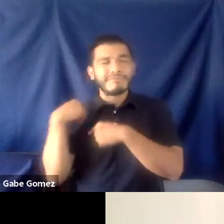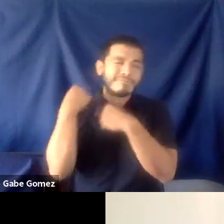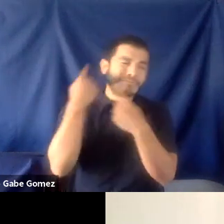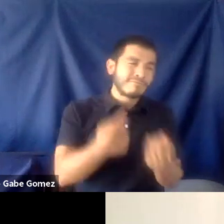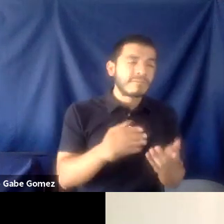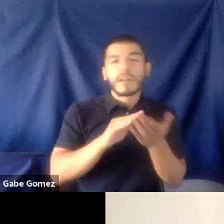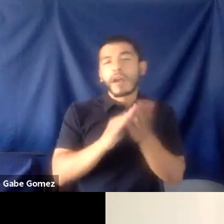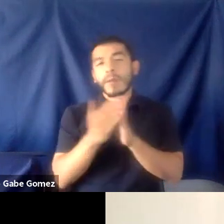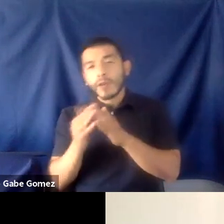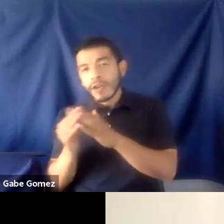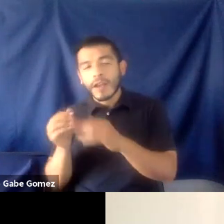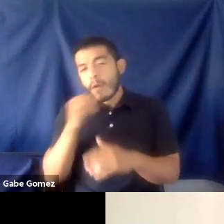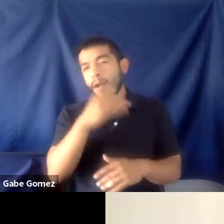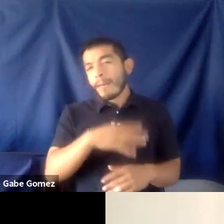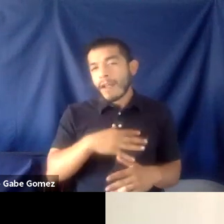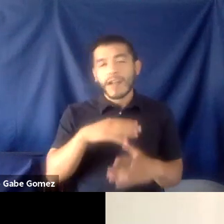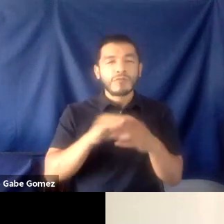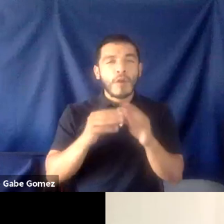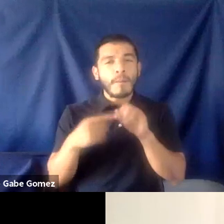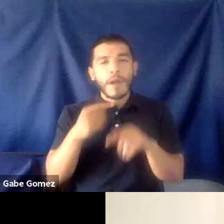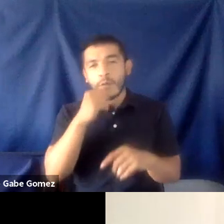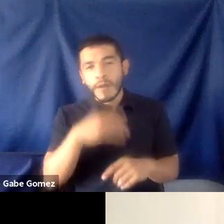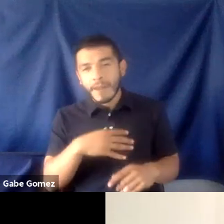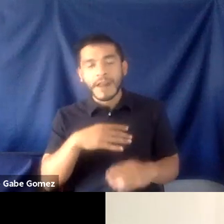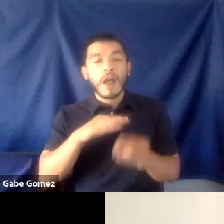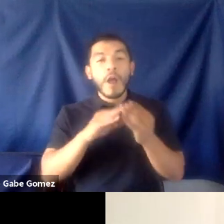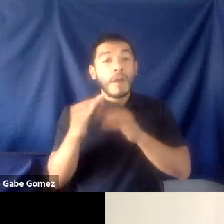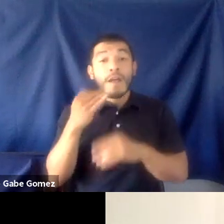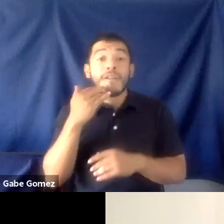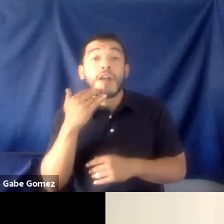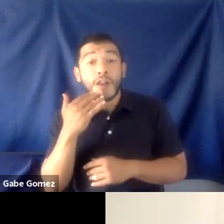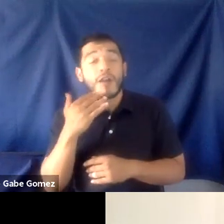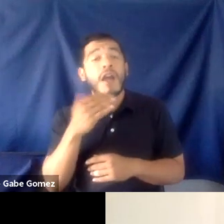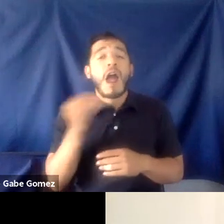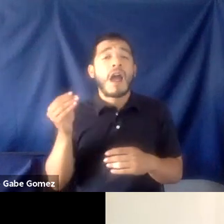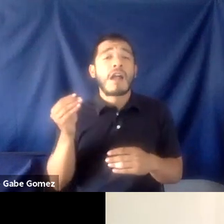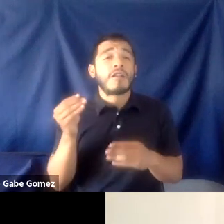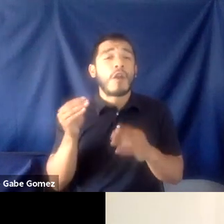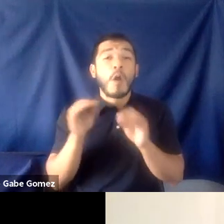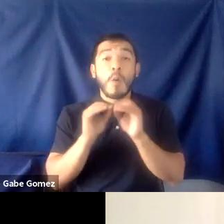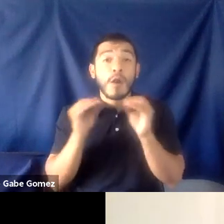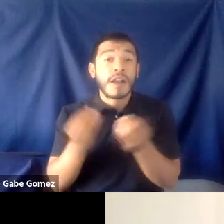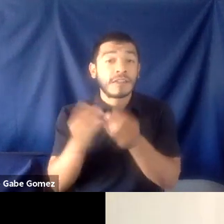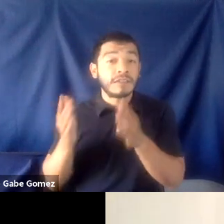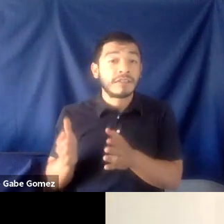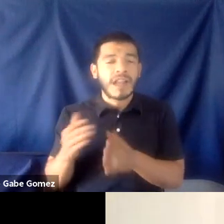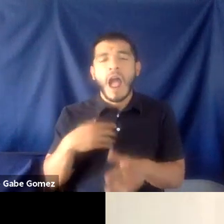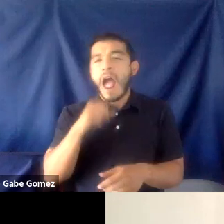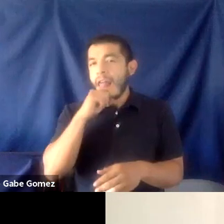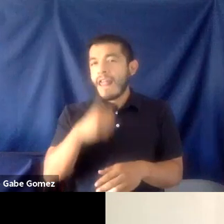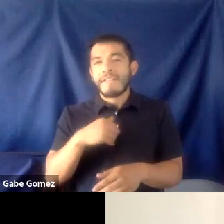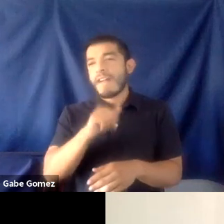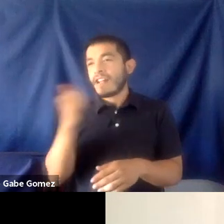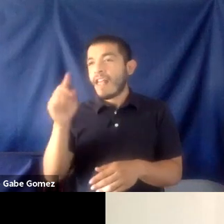communities, women, stories about women, communities of color, organizing. I loved having another Detroit